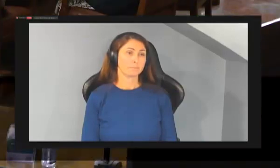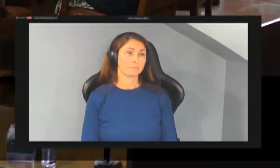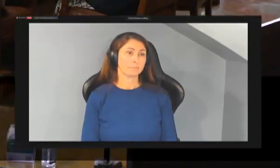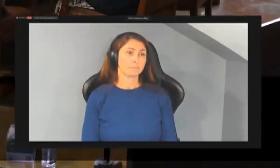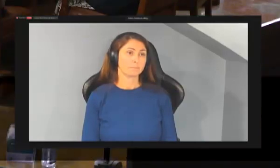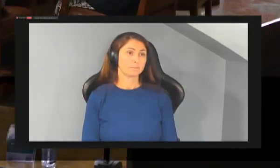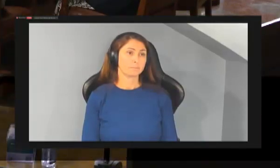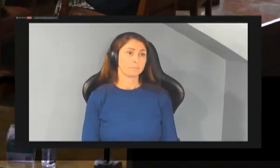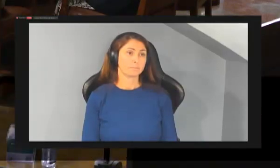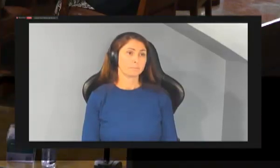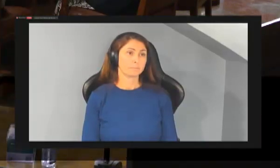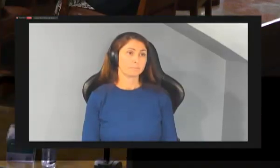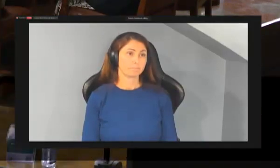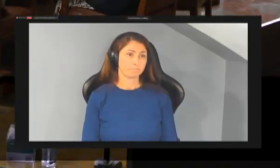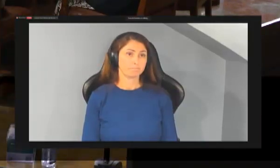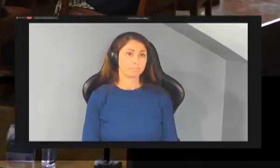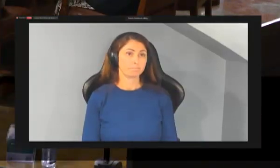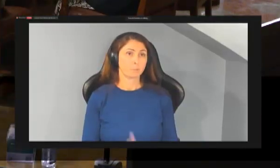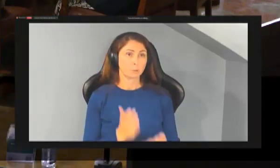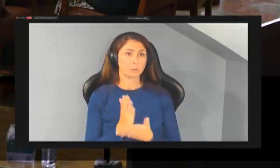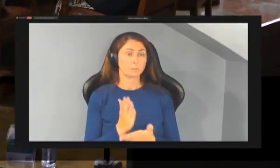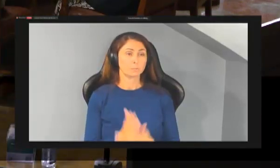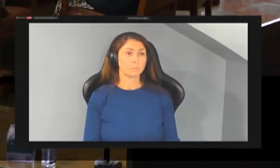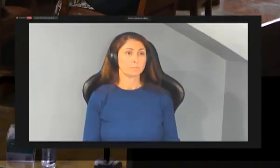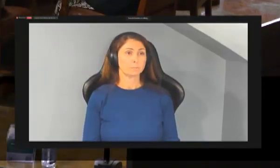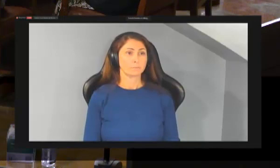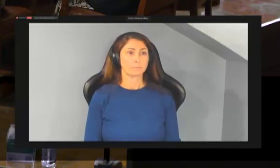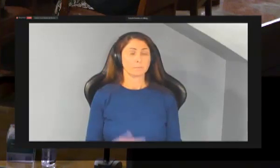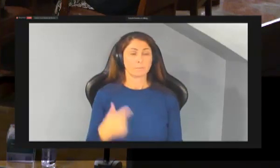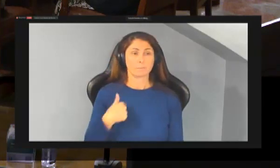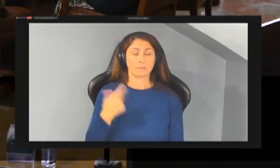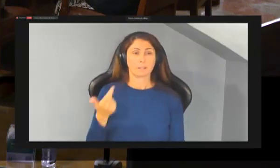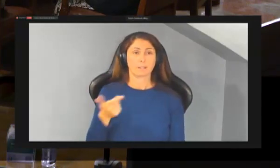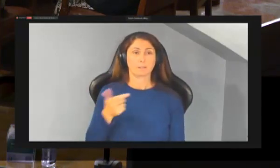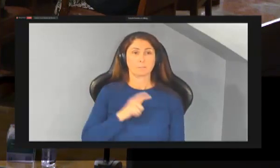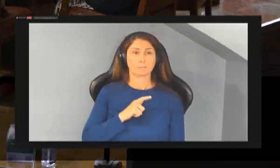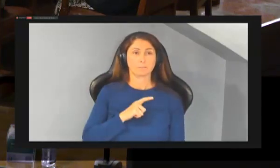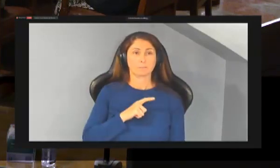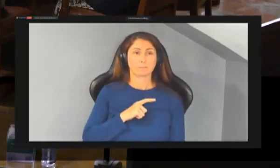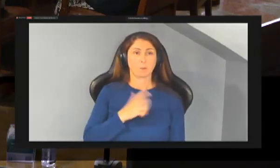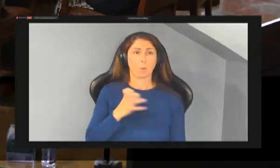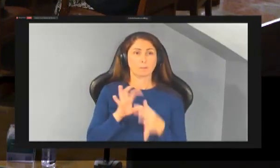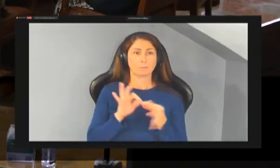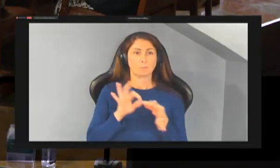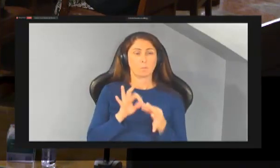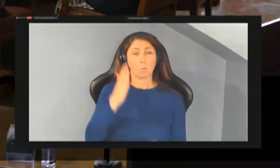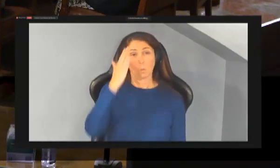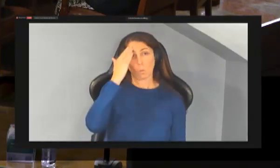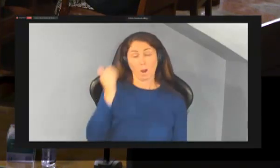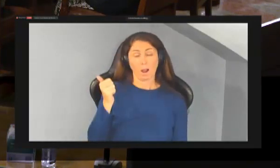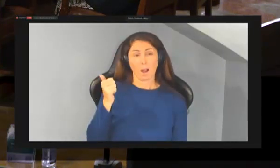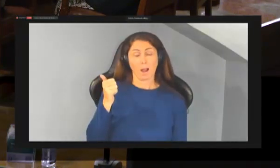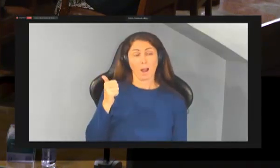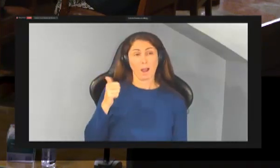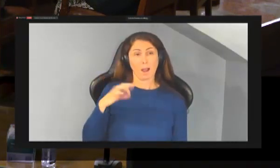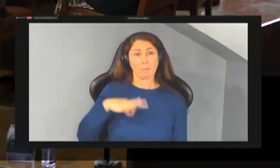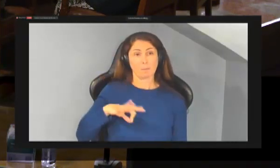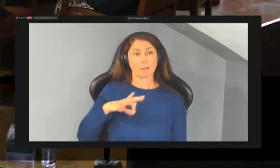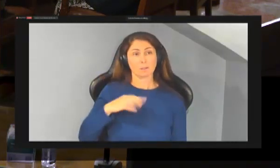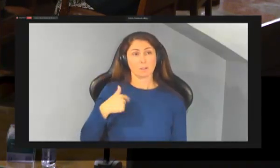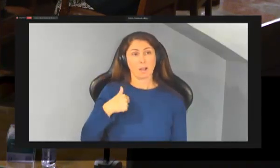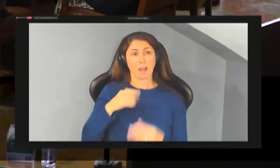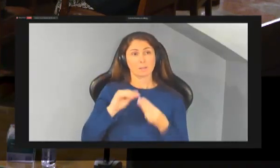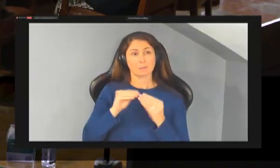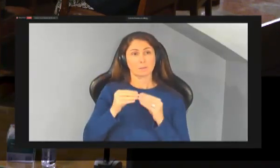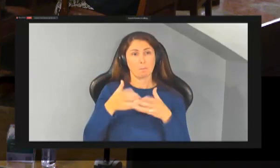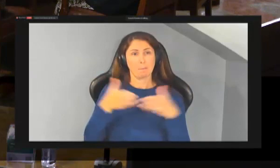All right. Okay, I'm going to speak to why Pittsburgh has an overpopulation of deer.